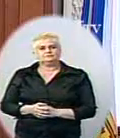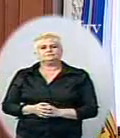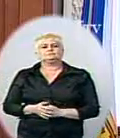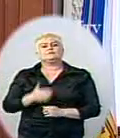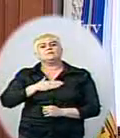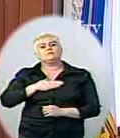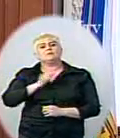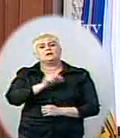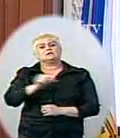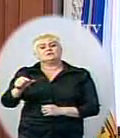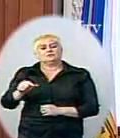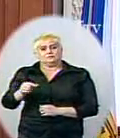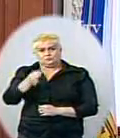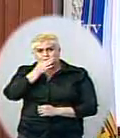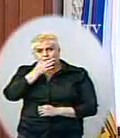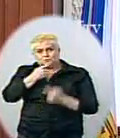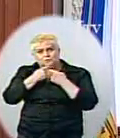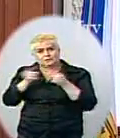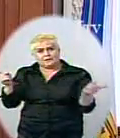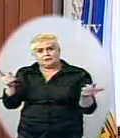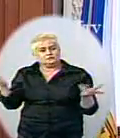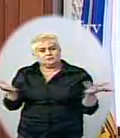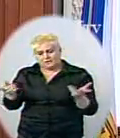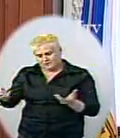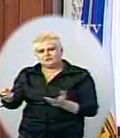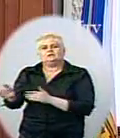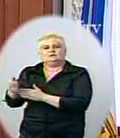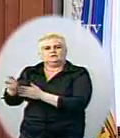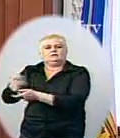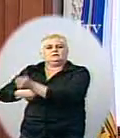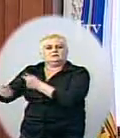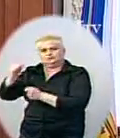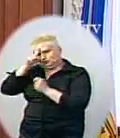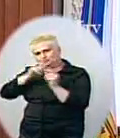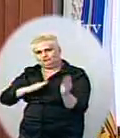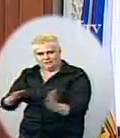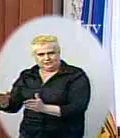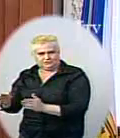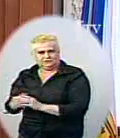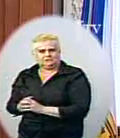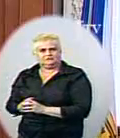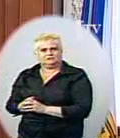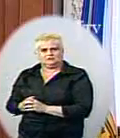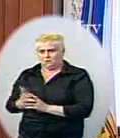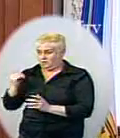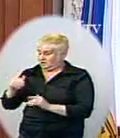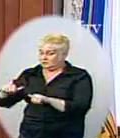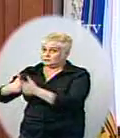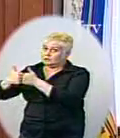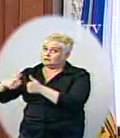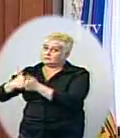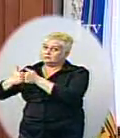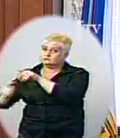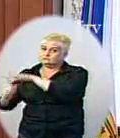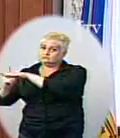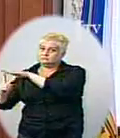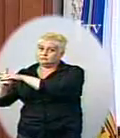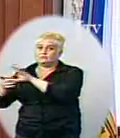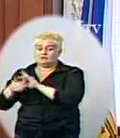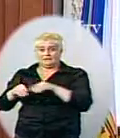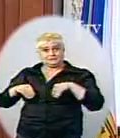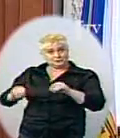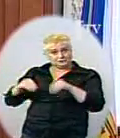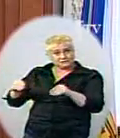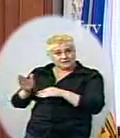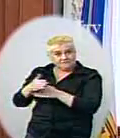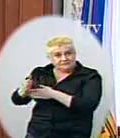My government will soon announce a new commercial fisheries strategy that will address emerging challenges in the marketplace